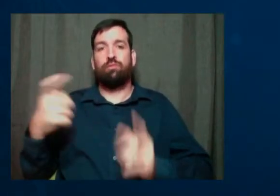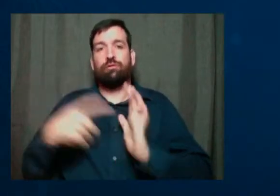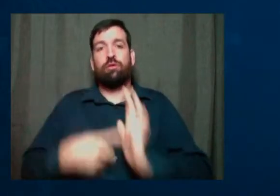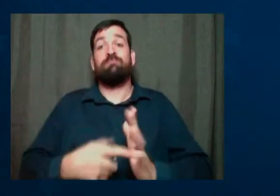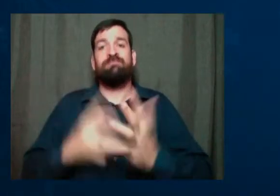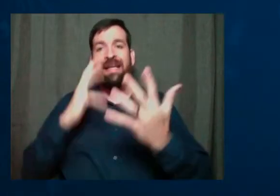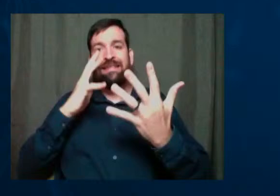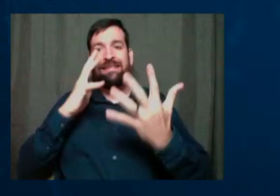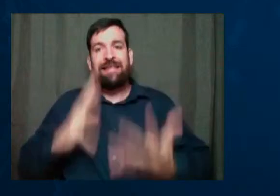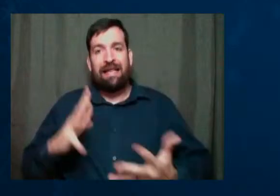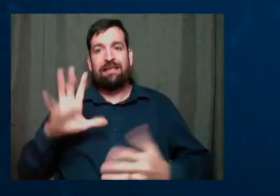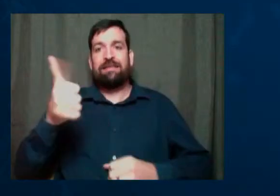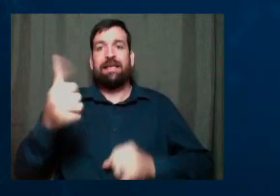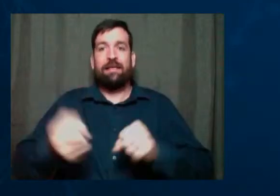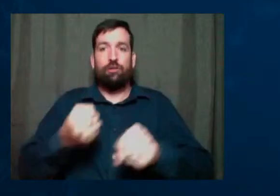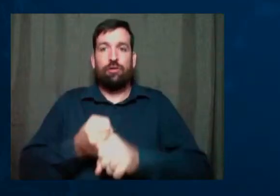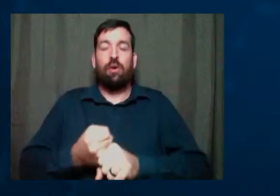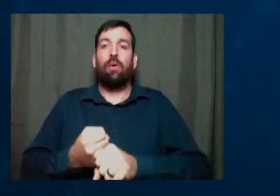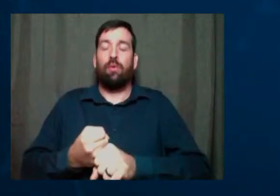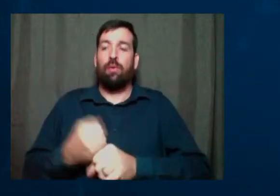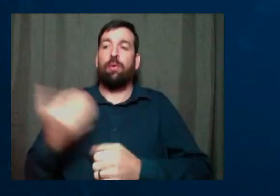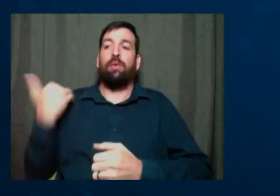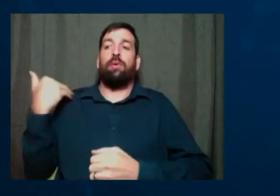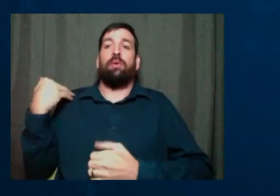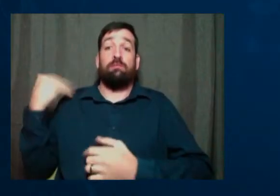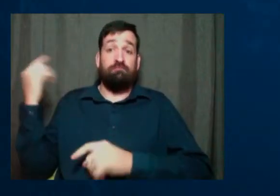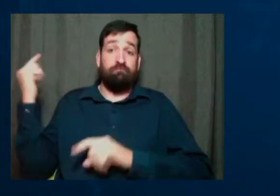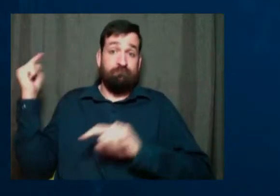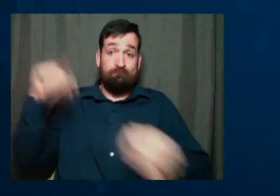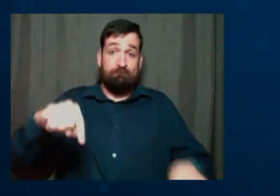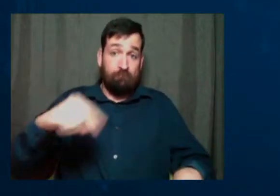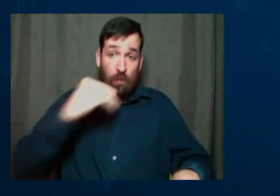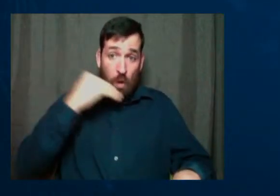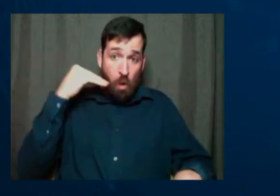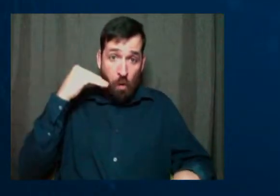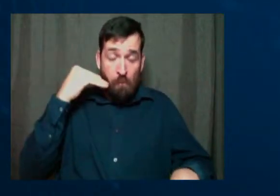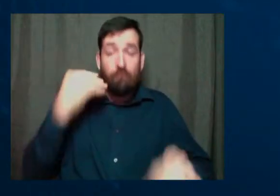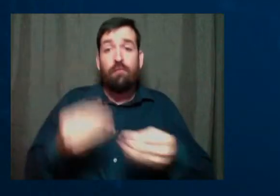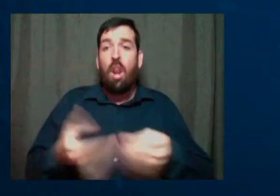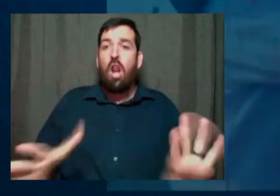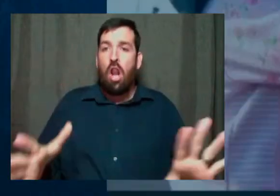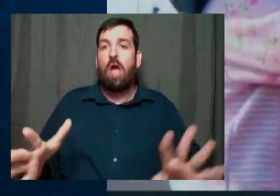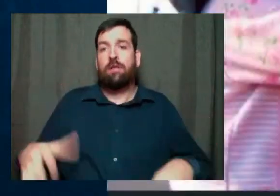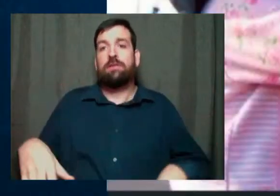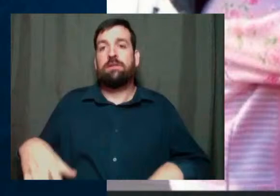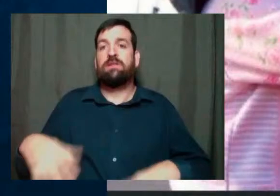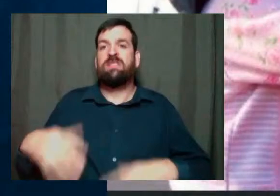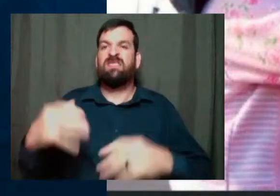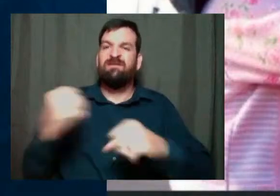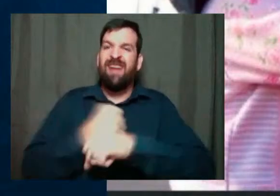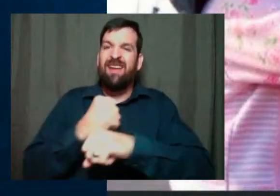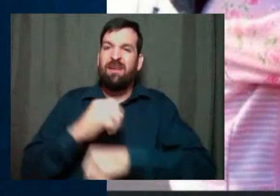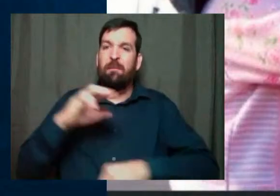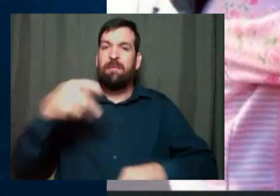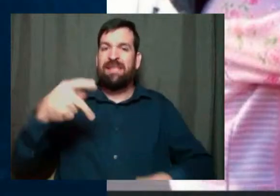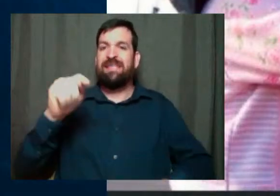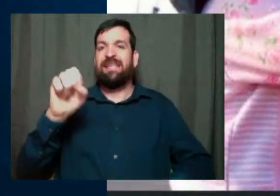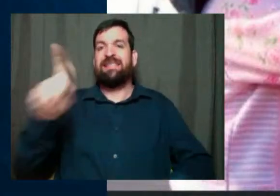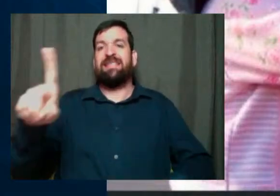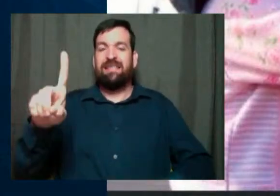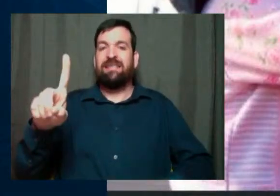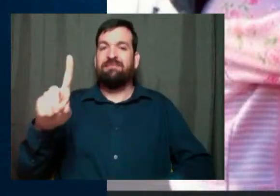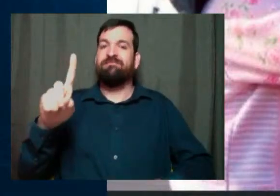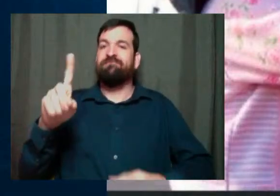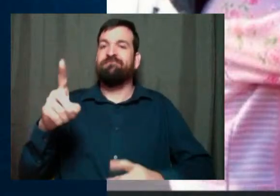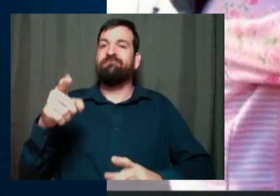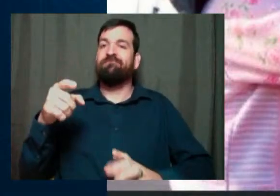ago, he came home to his country here, lost his battle with PTSD, and took his own life. So we honor his memory yesterday and